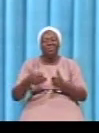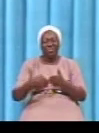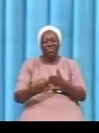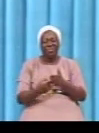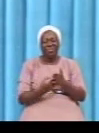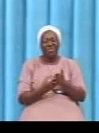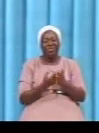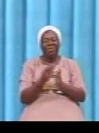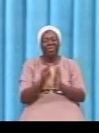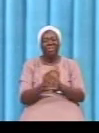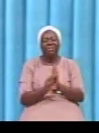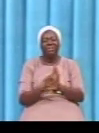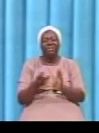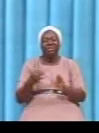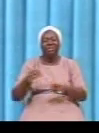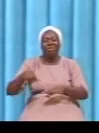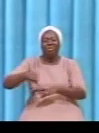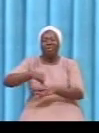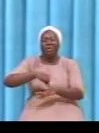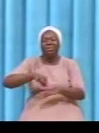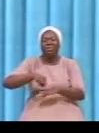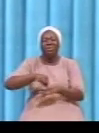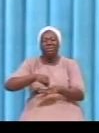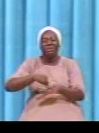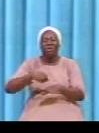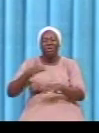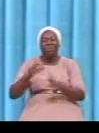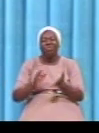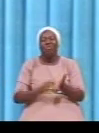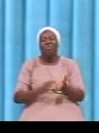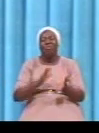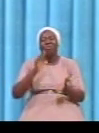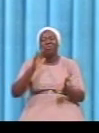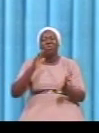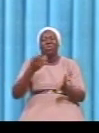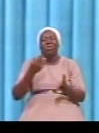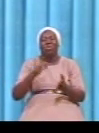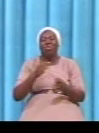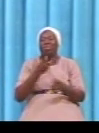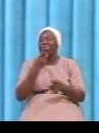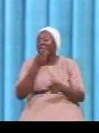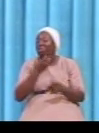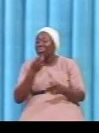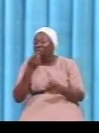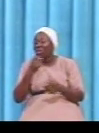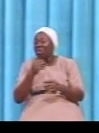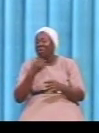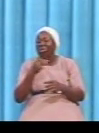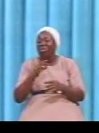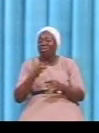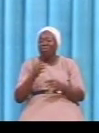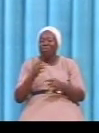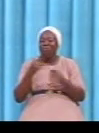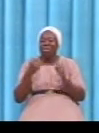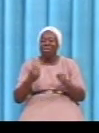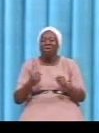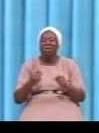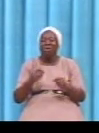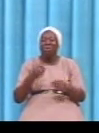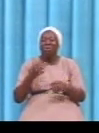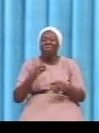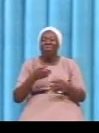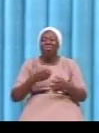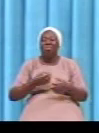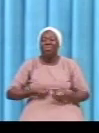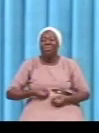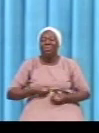freshness of anointing, of glory, of utterance, of function, of inspiration. Open